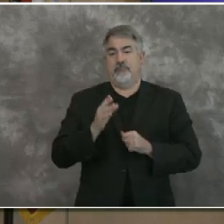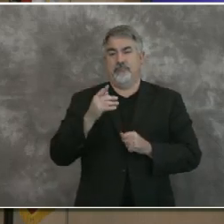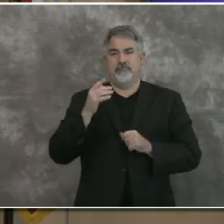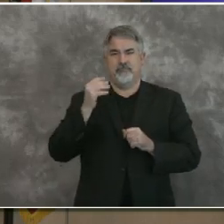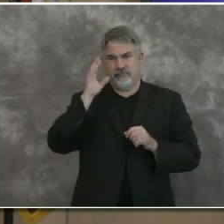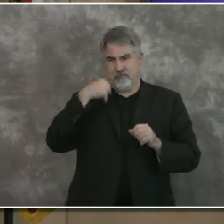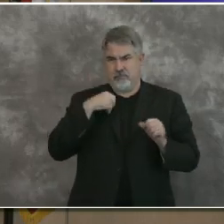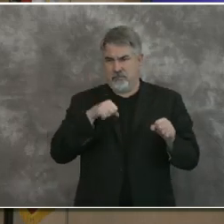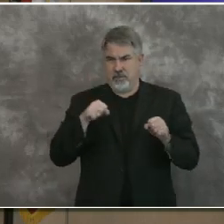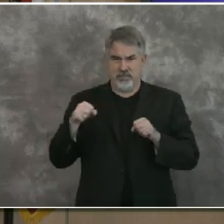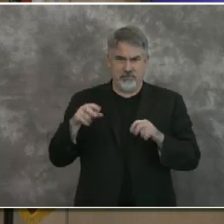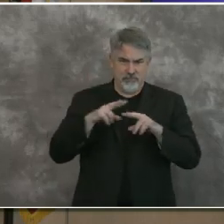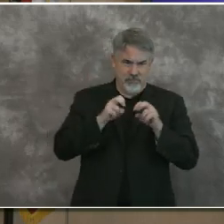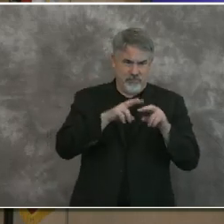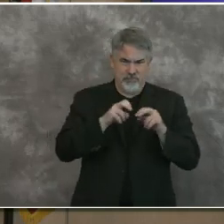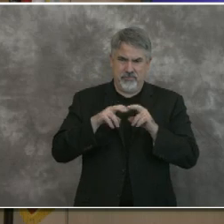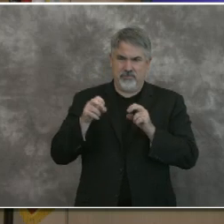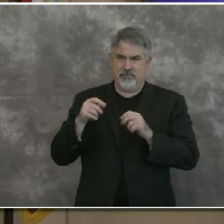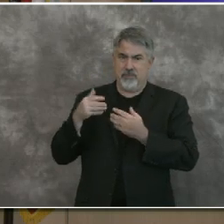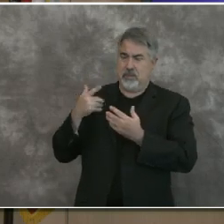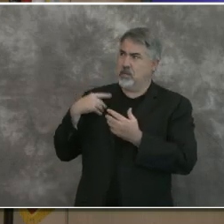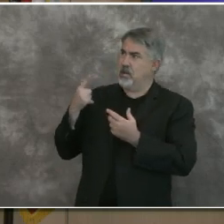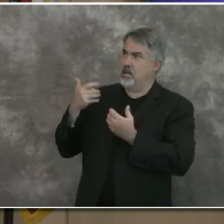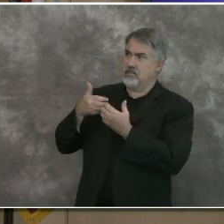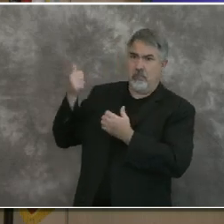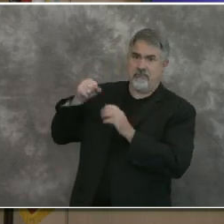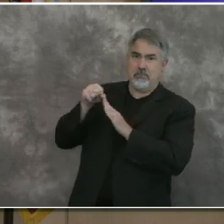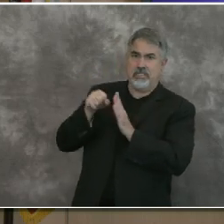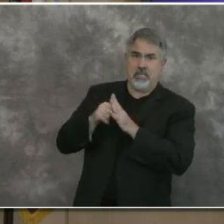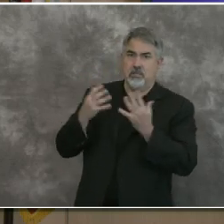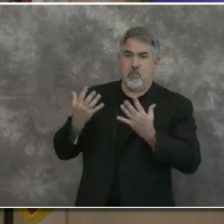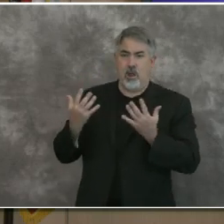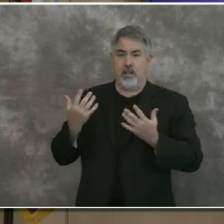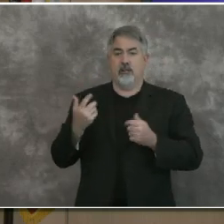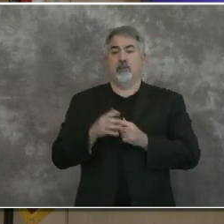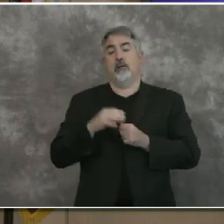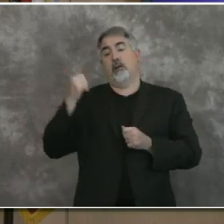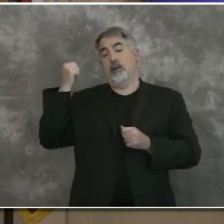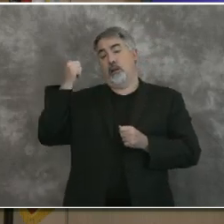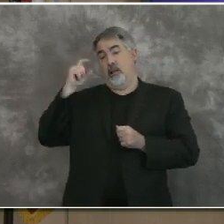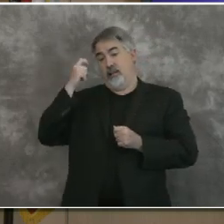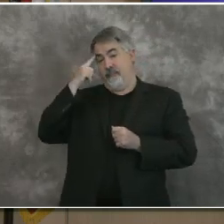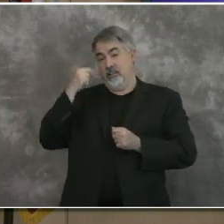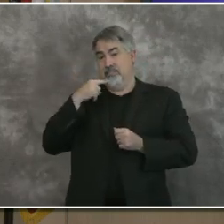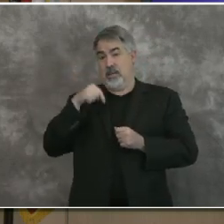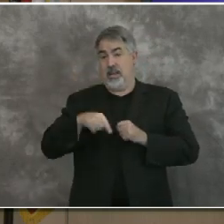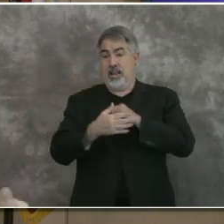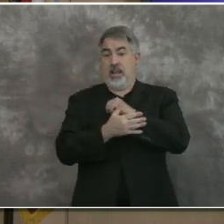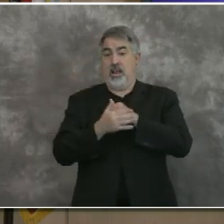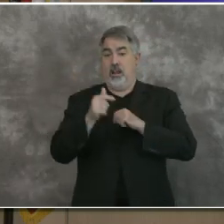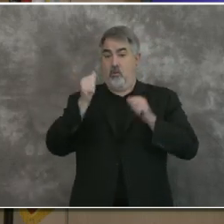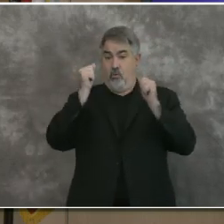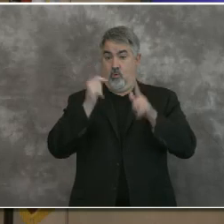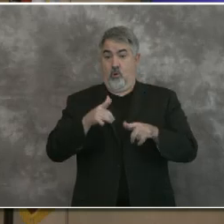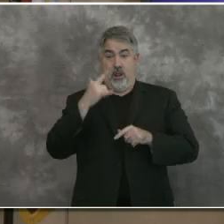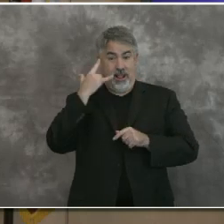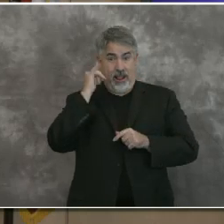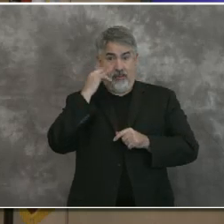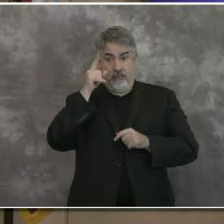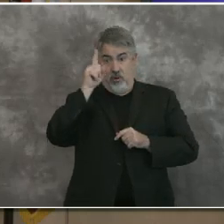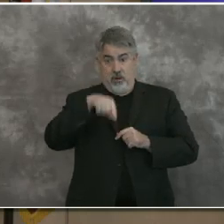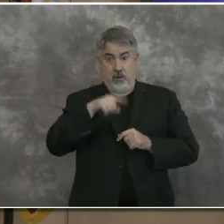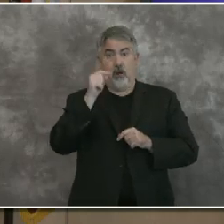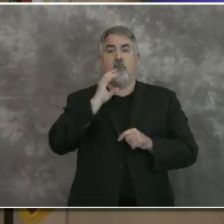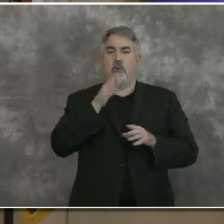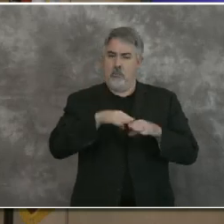state. The governor made clear again today that the entire state of California will continue down a path of reopening. We saw that last week. He's